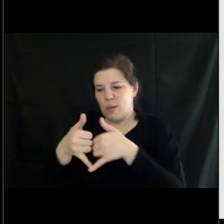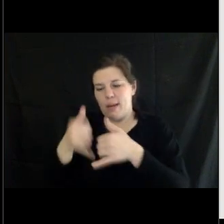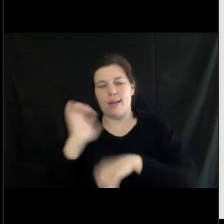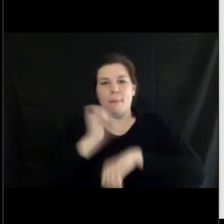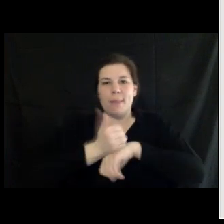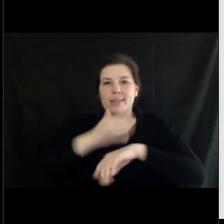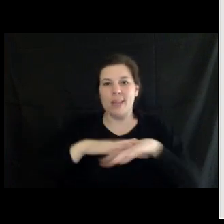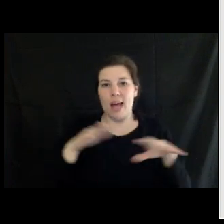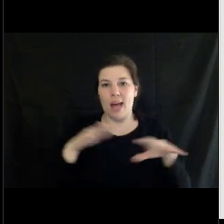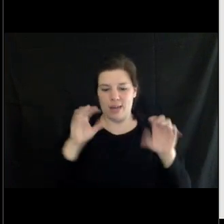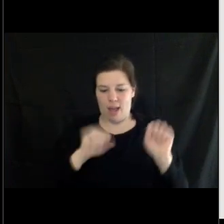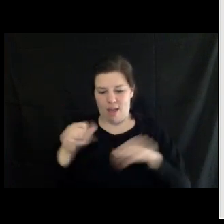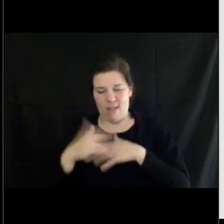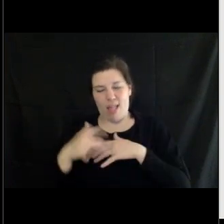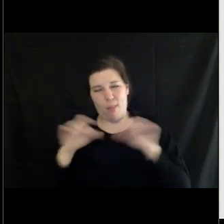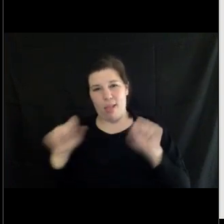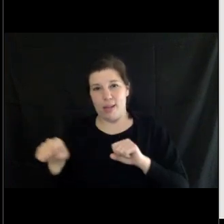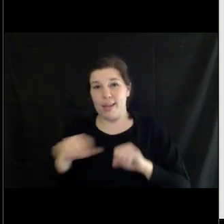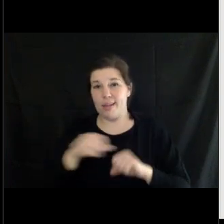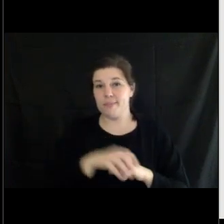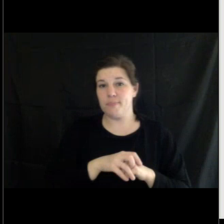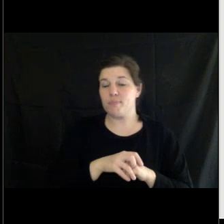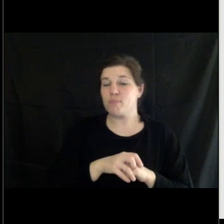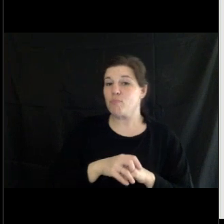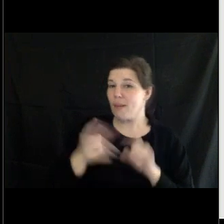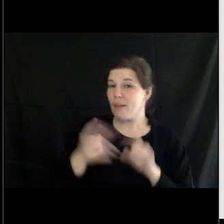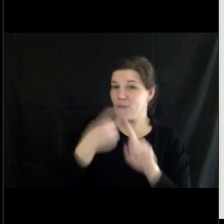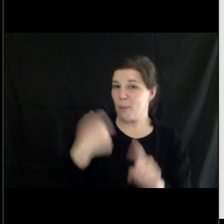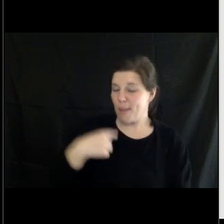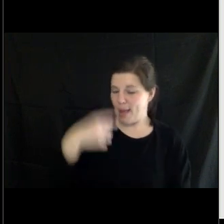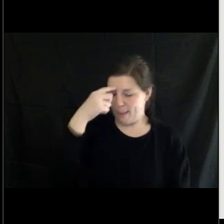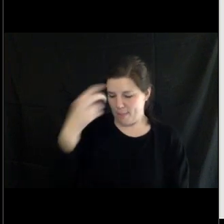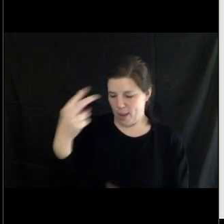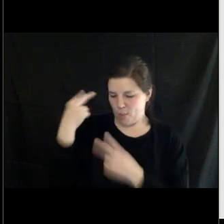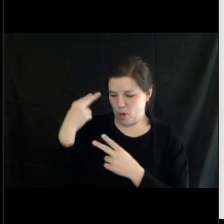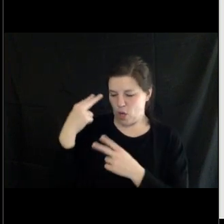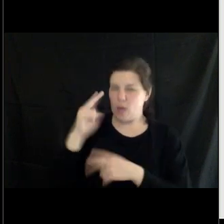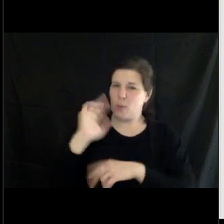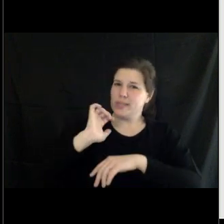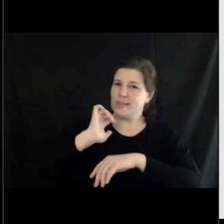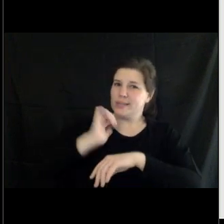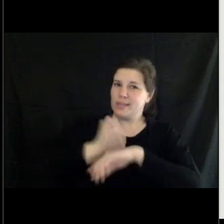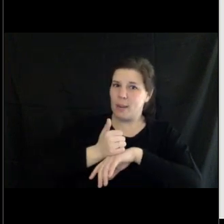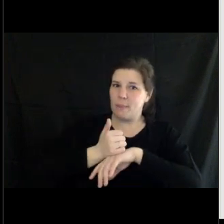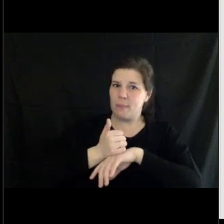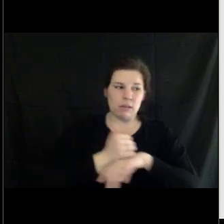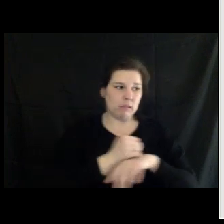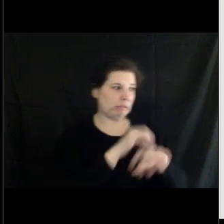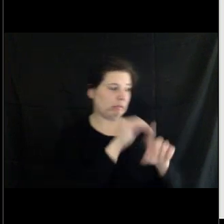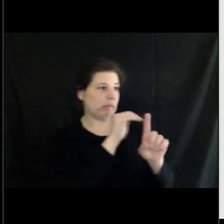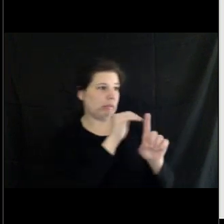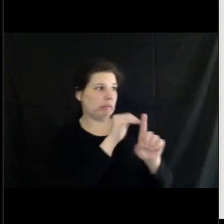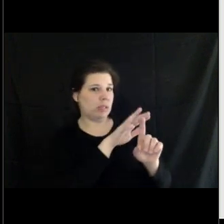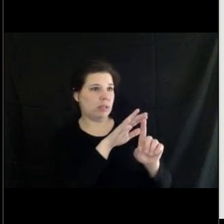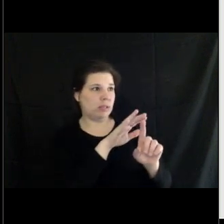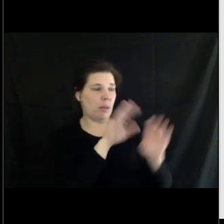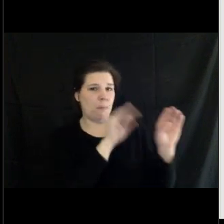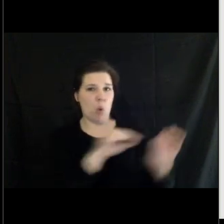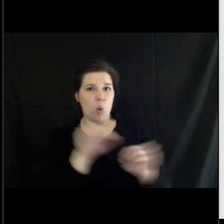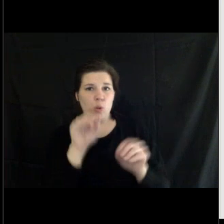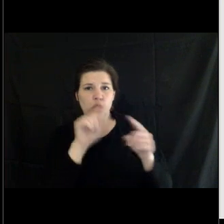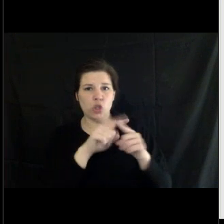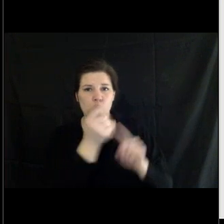proposed programming. So from what I recall, we had scheduled, this commission had scheduled Mayor, a workshop. Yes, sir. motion to remove from